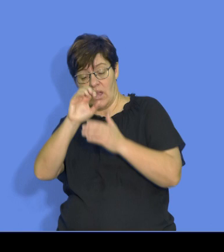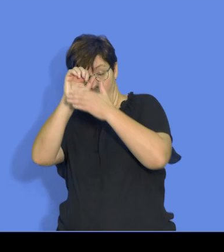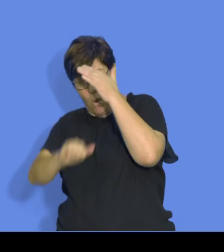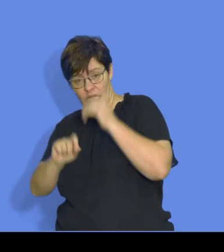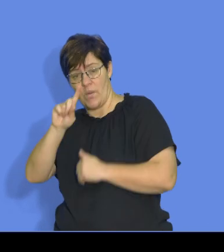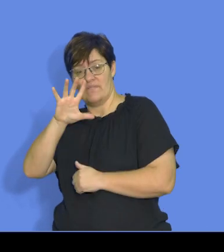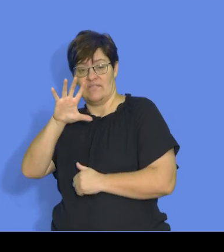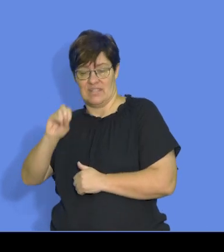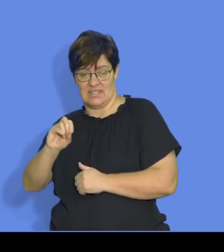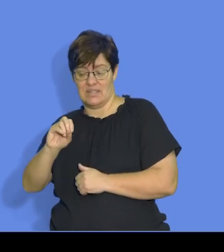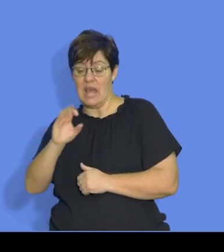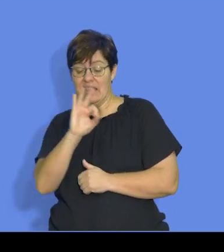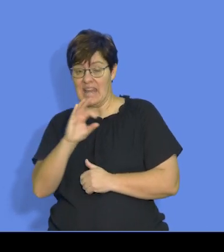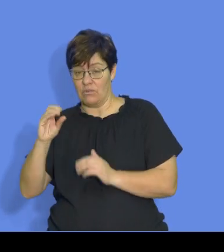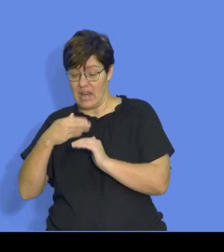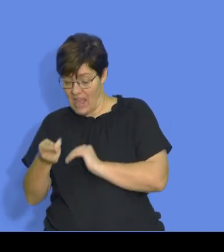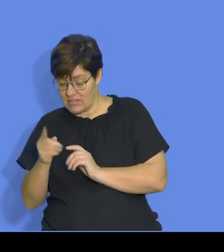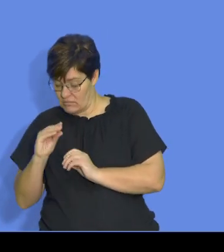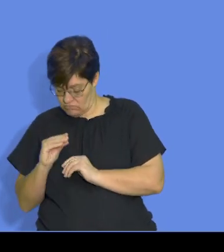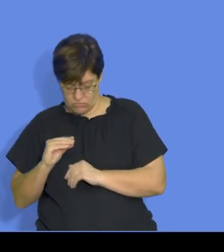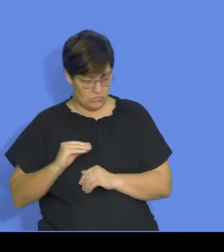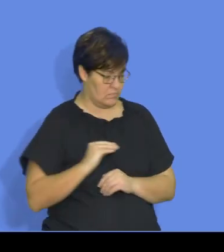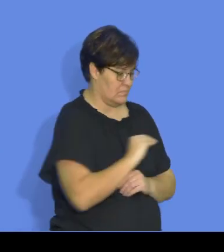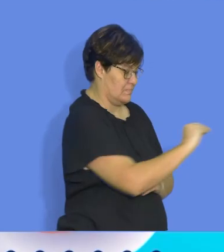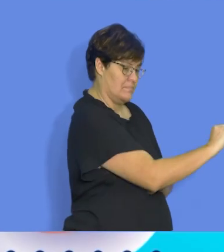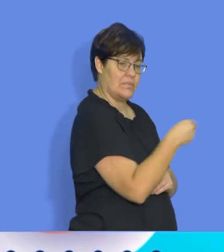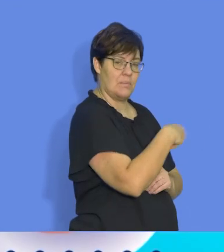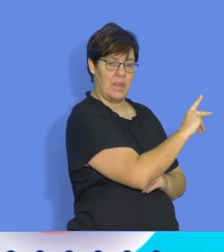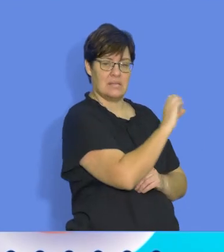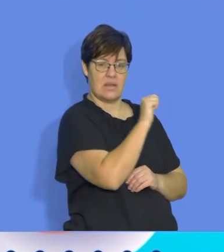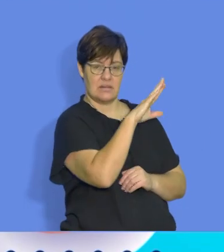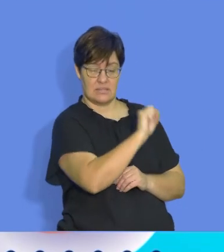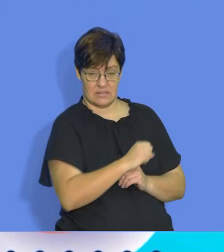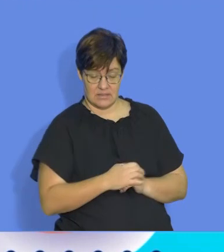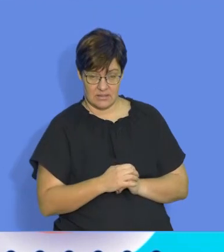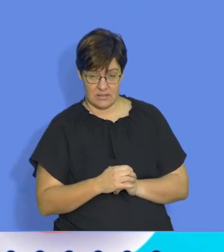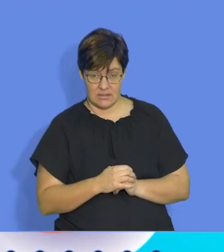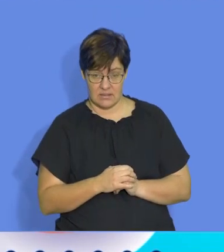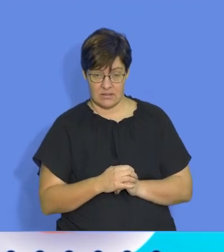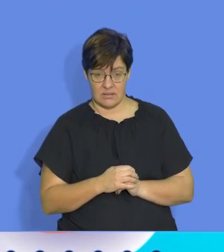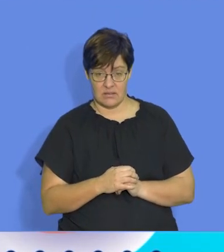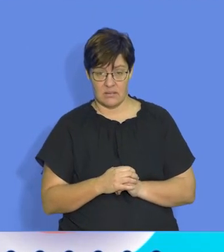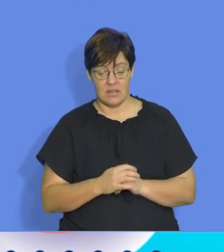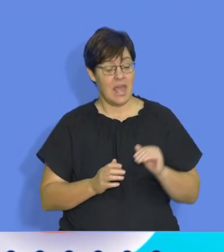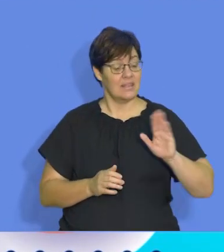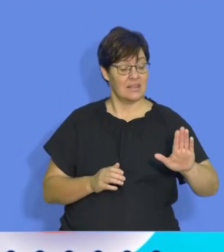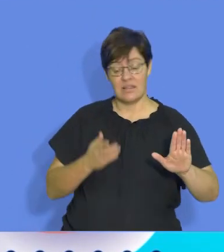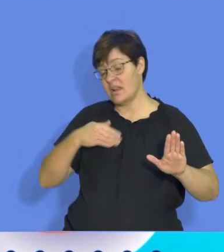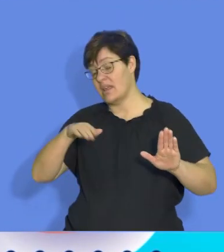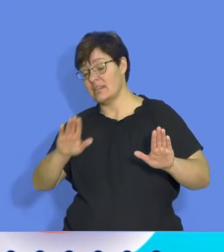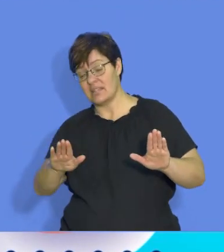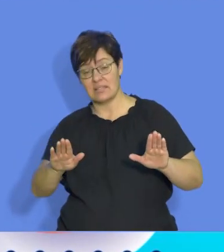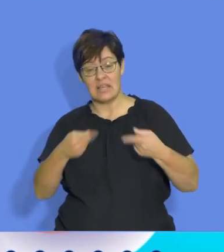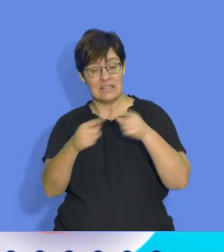to SARS will only be the 300 Rand. So now, the difference between your input VAT and your